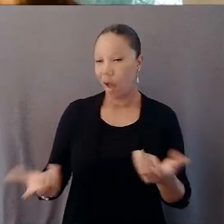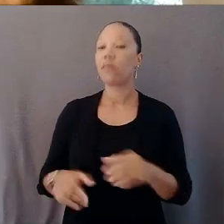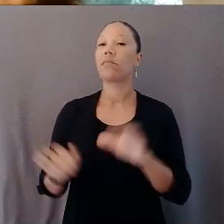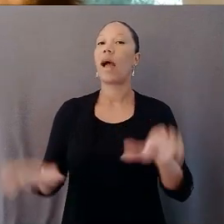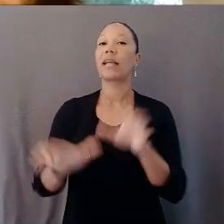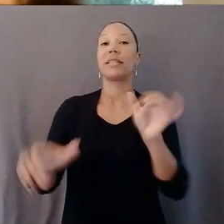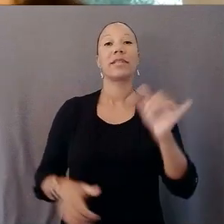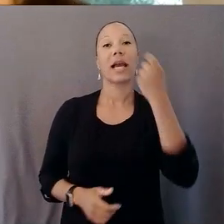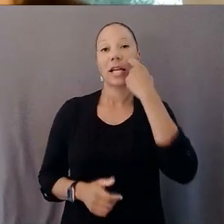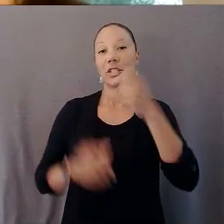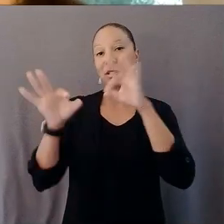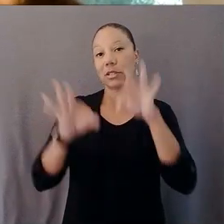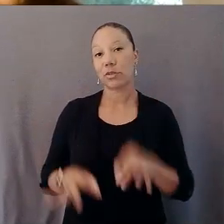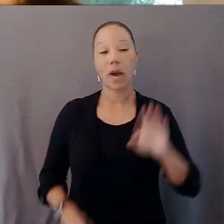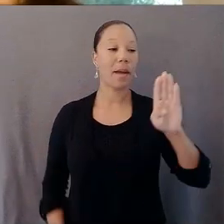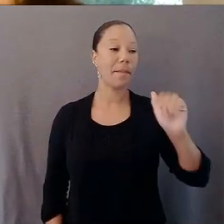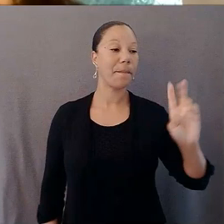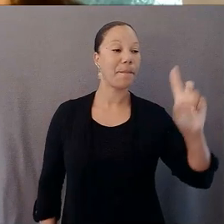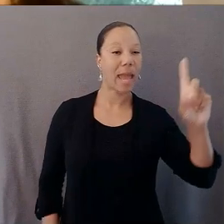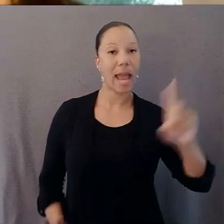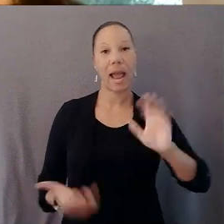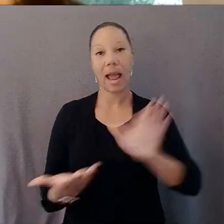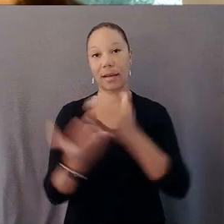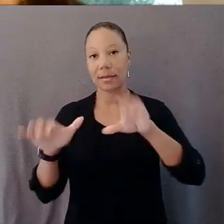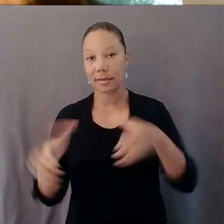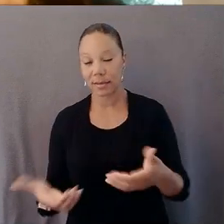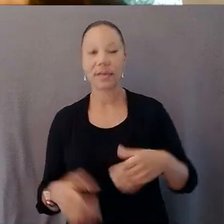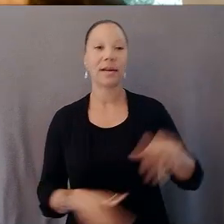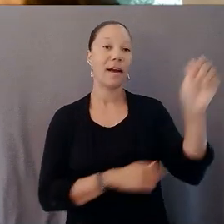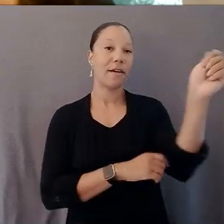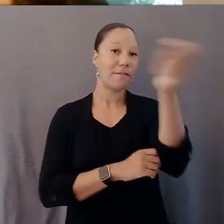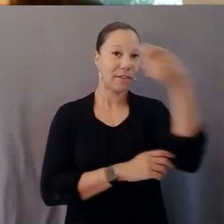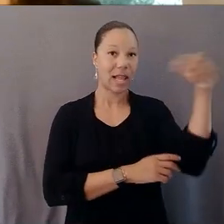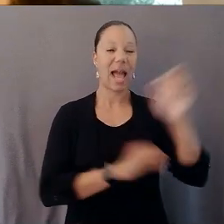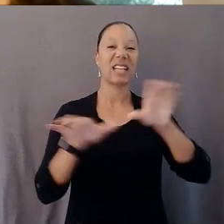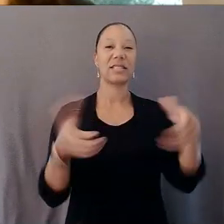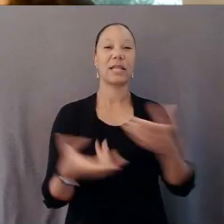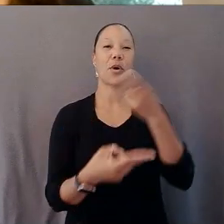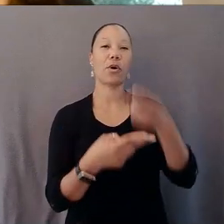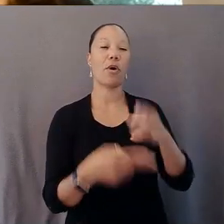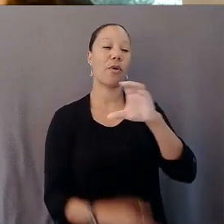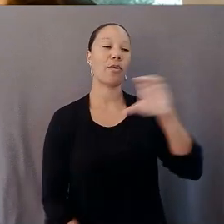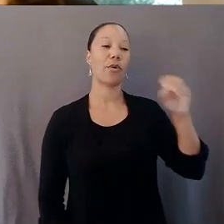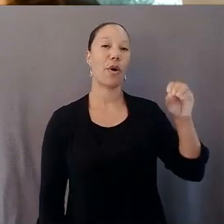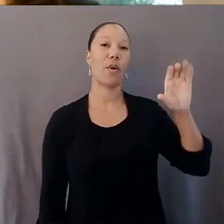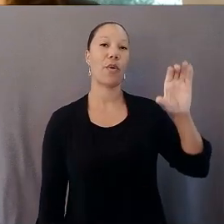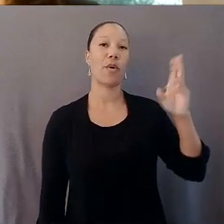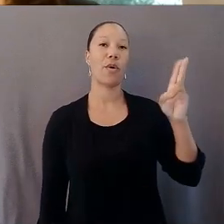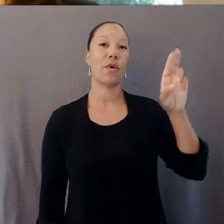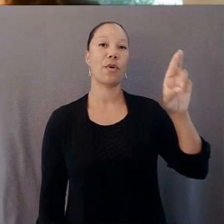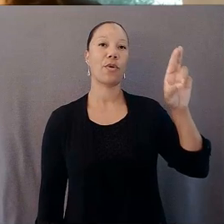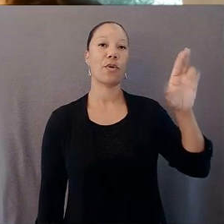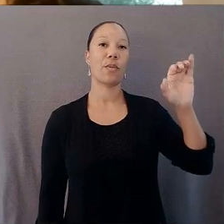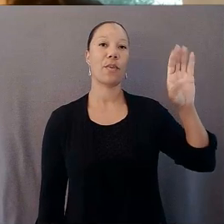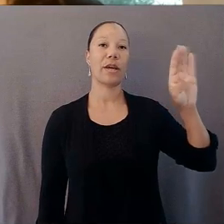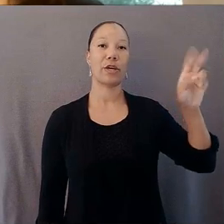described, the activities like band, dance, flag teams, those things, they're called co-curricular and extracurricular activities. So they have a